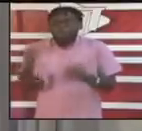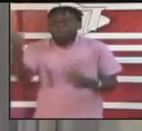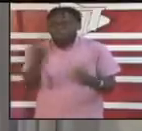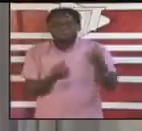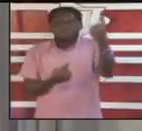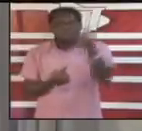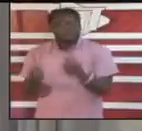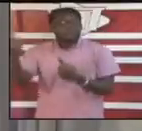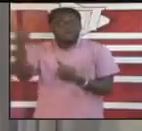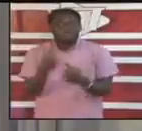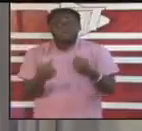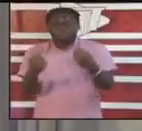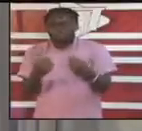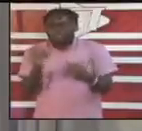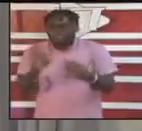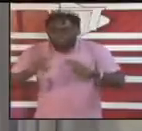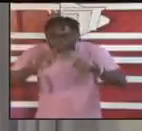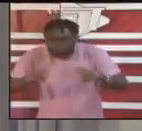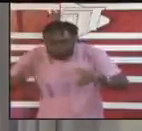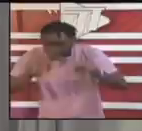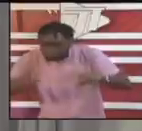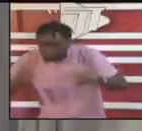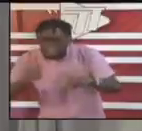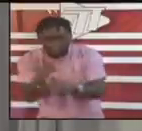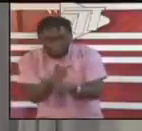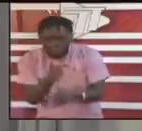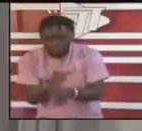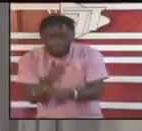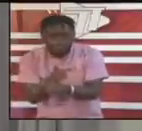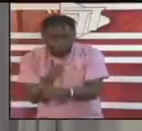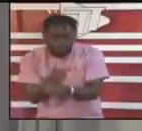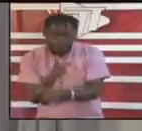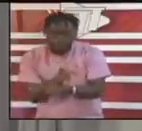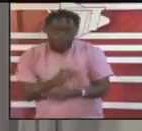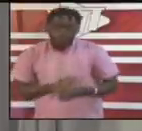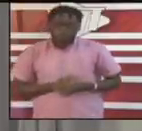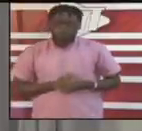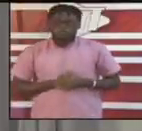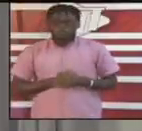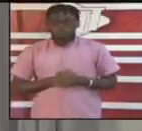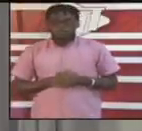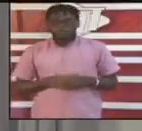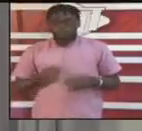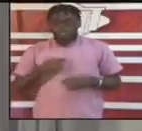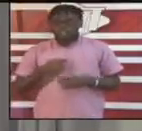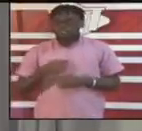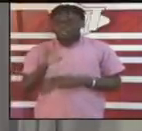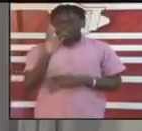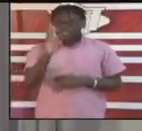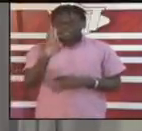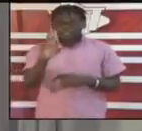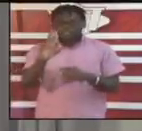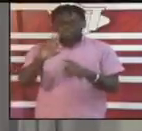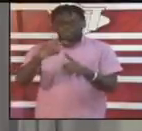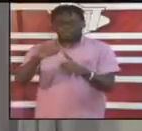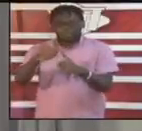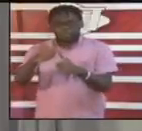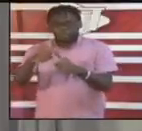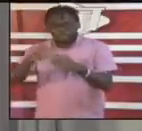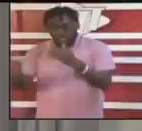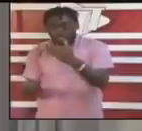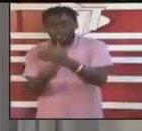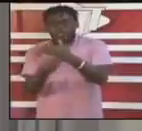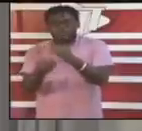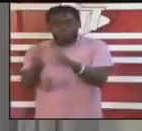307 persons. We got initially 6 positive cases and then a further 3. So we got 9 out